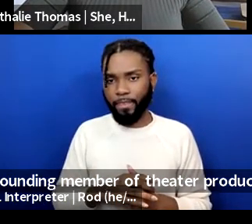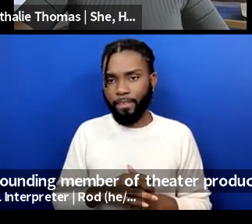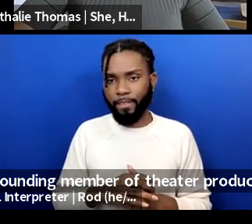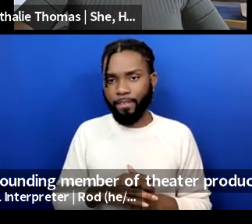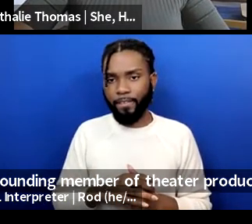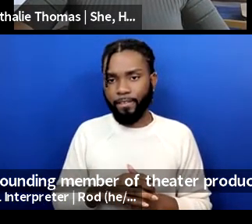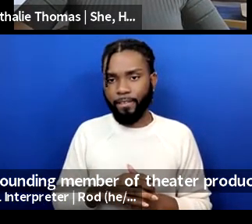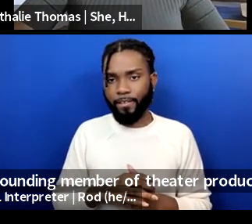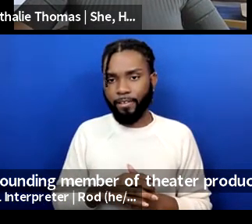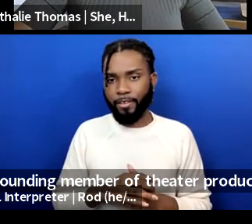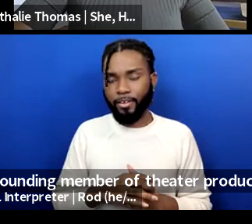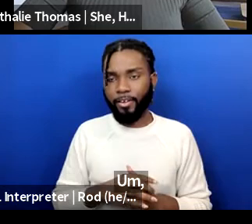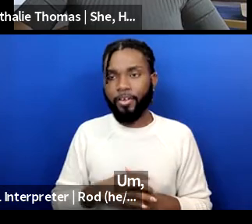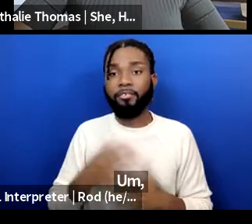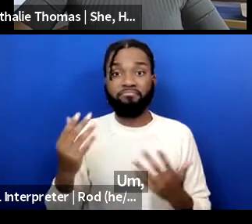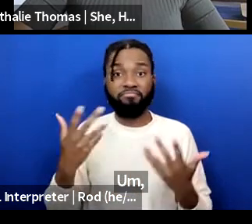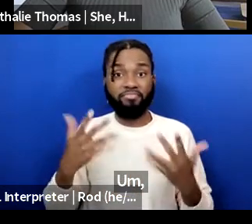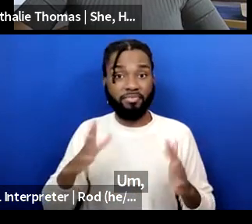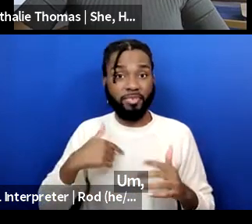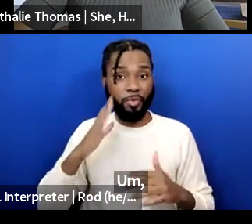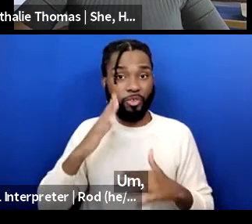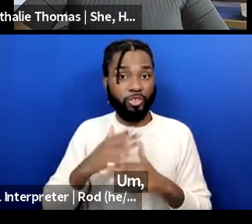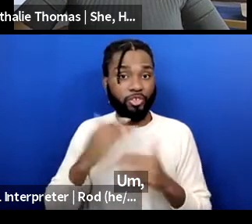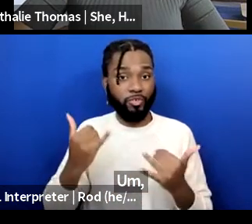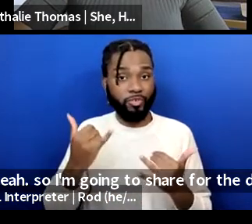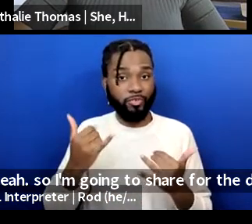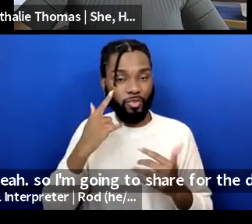Yeah, that's all I'm gonna share for today. Monica?